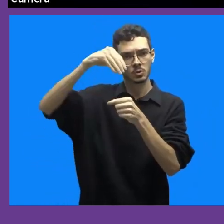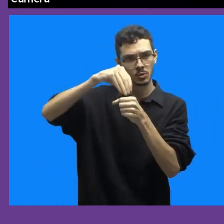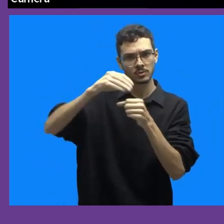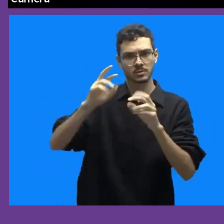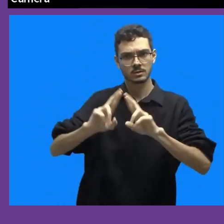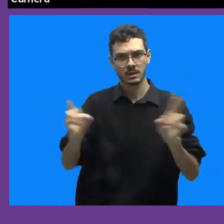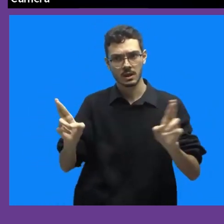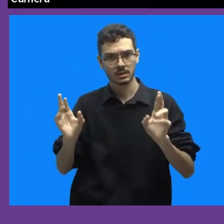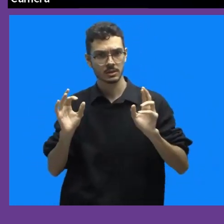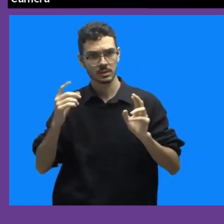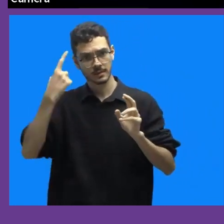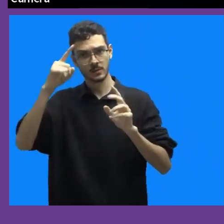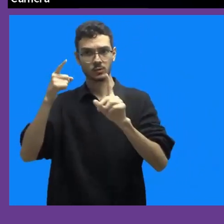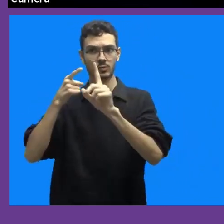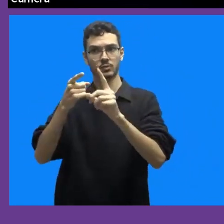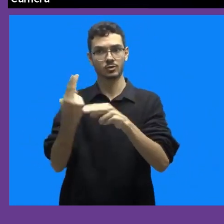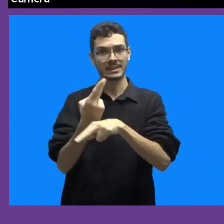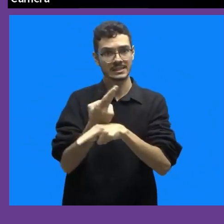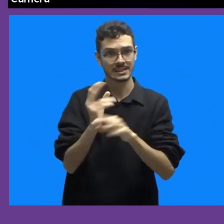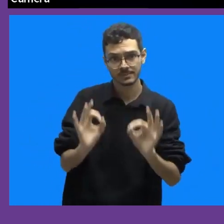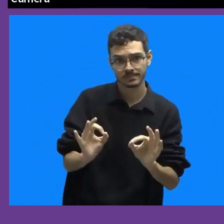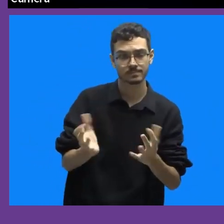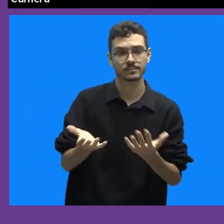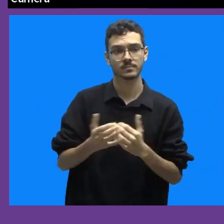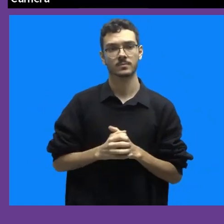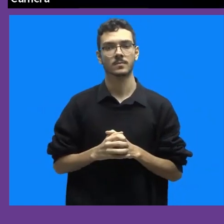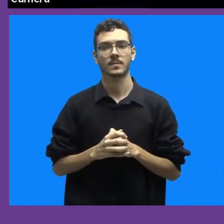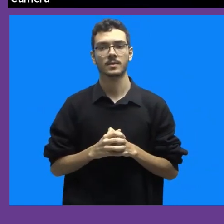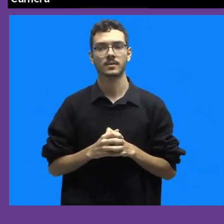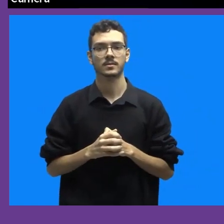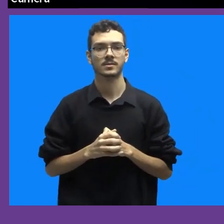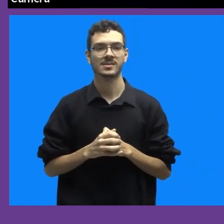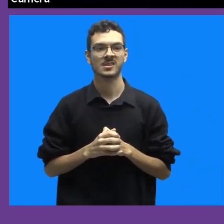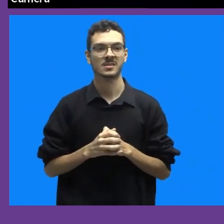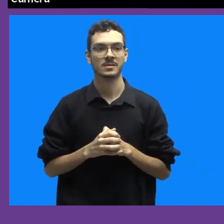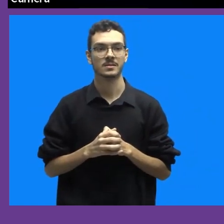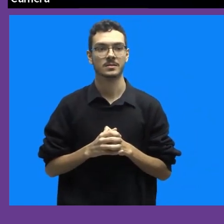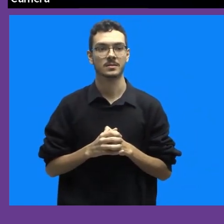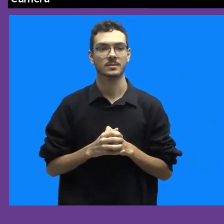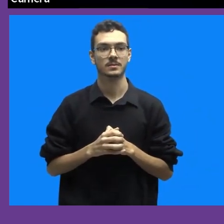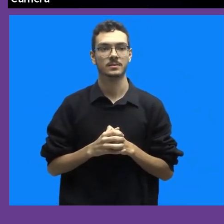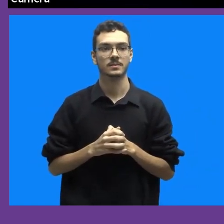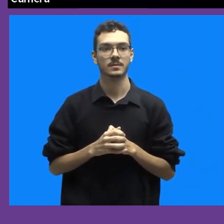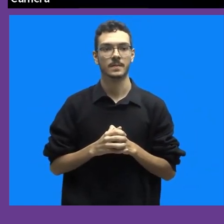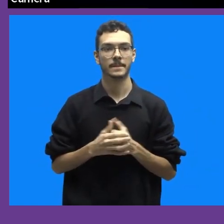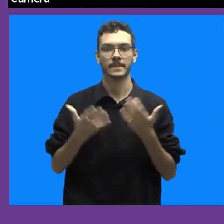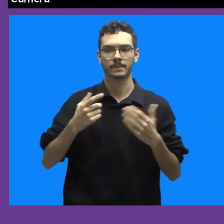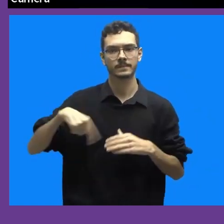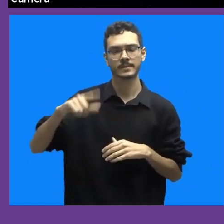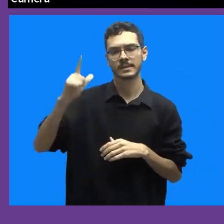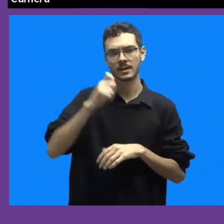future, and the more we connect, learn from each other, and share our strategies, the closer we come to